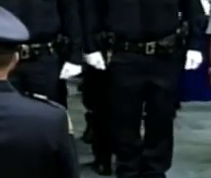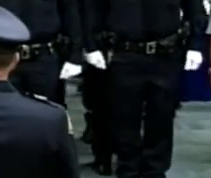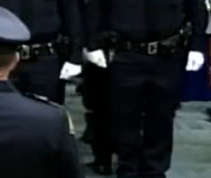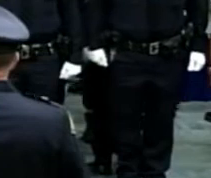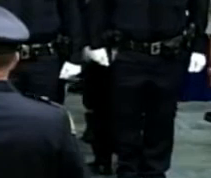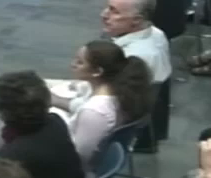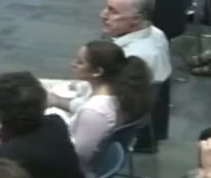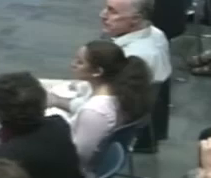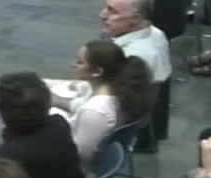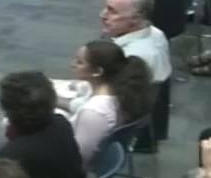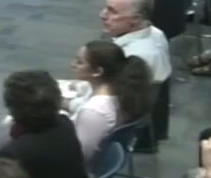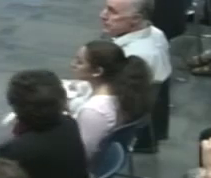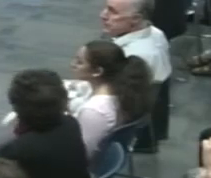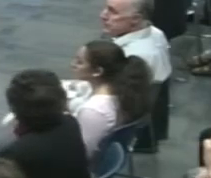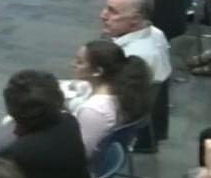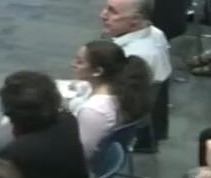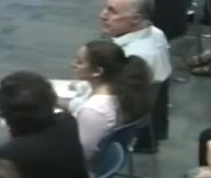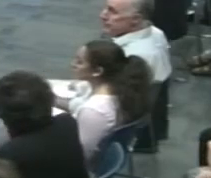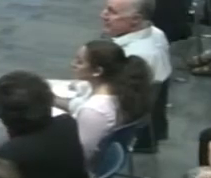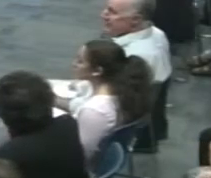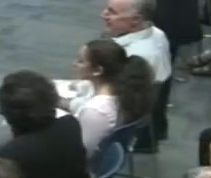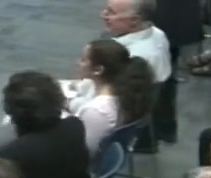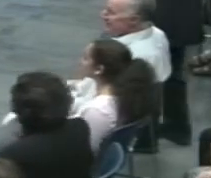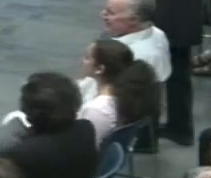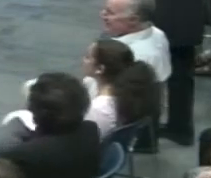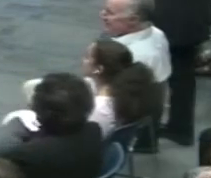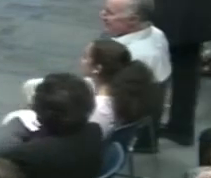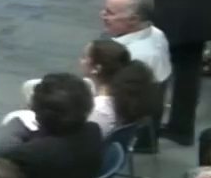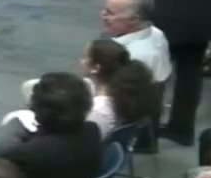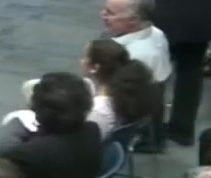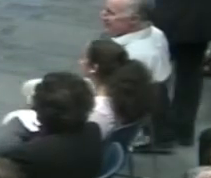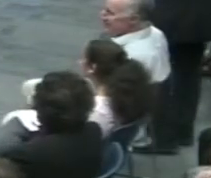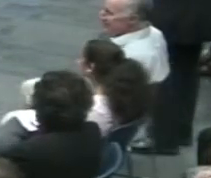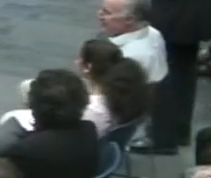Tonight, this is the safest place in Monroe County.